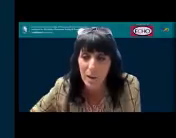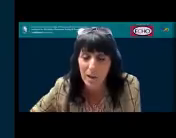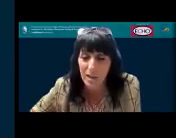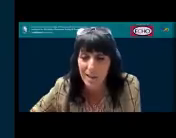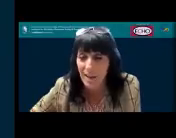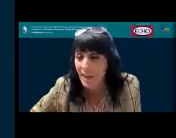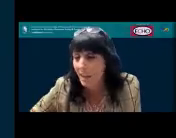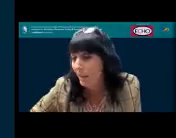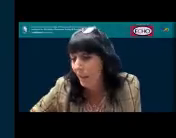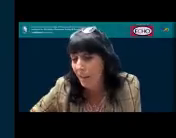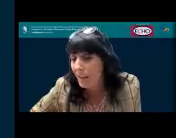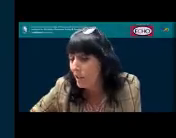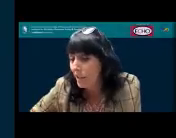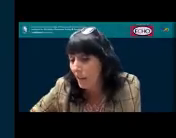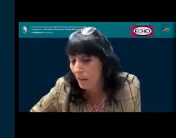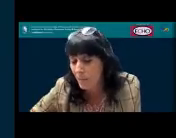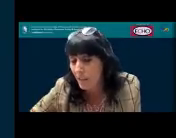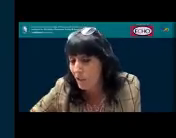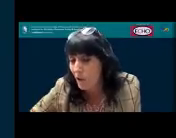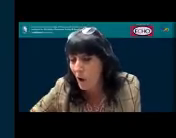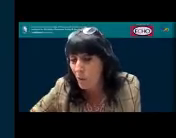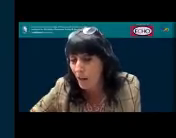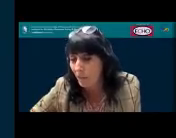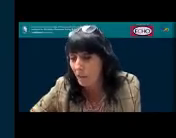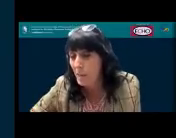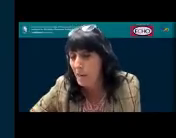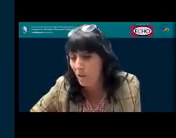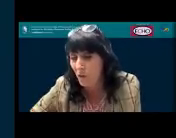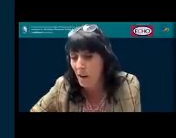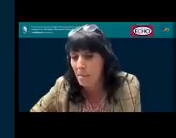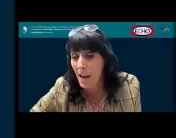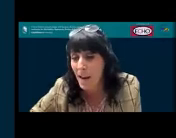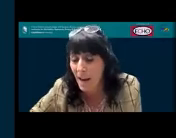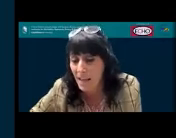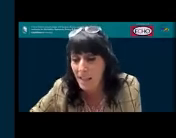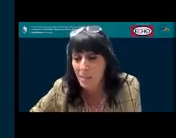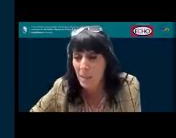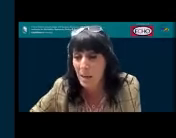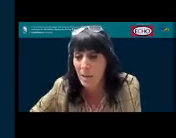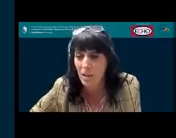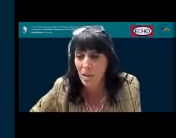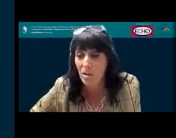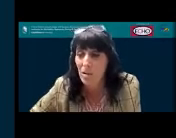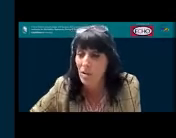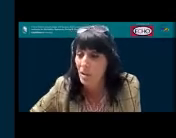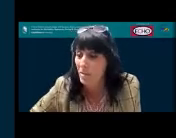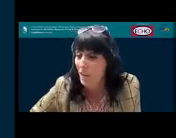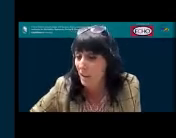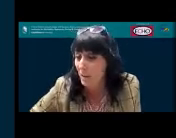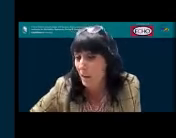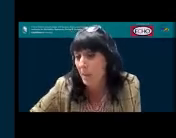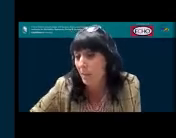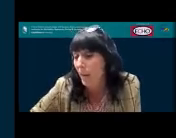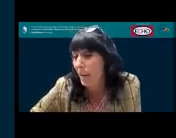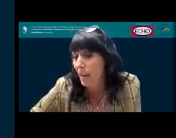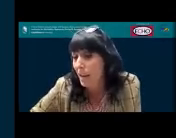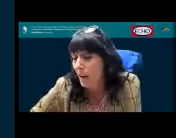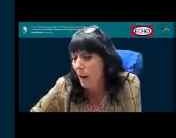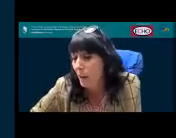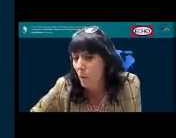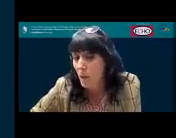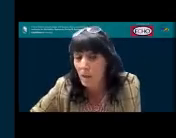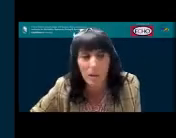that question. Again, that just helps us know where everybody's from and be able to do some follow-ups if